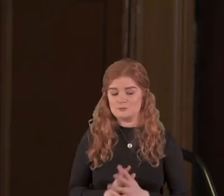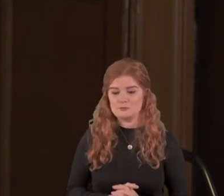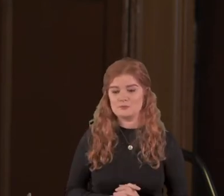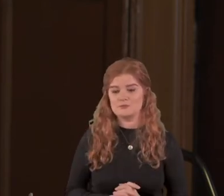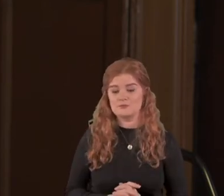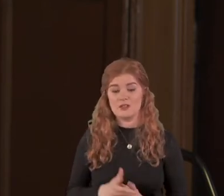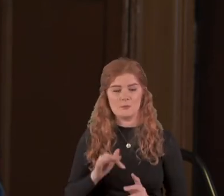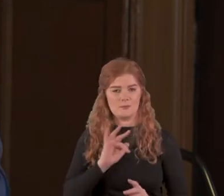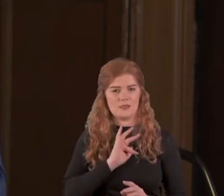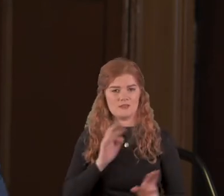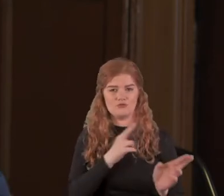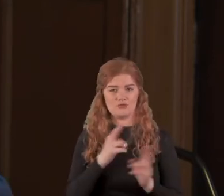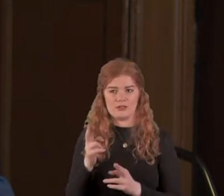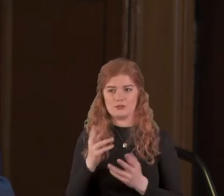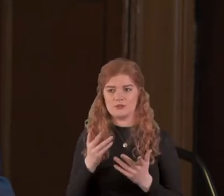I have often expressed